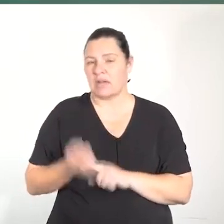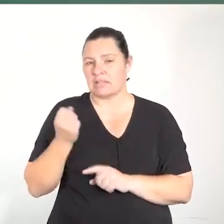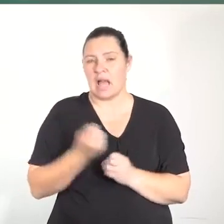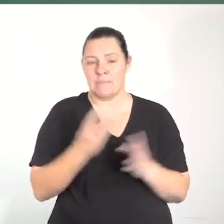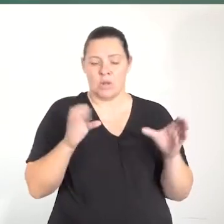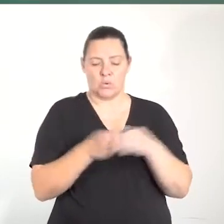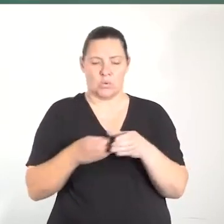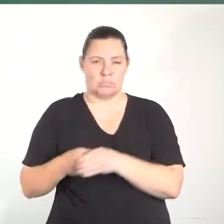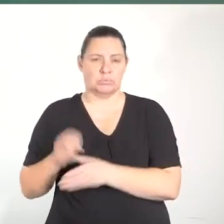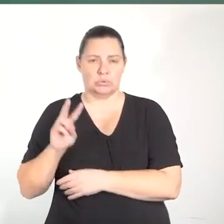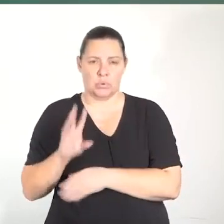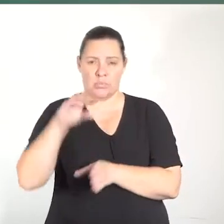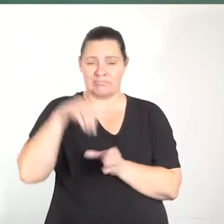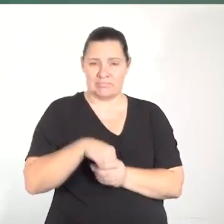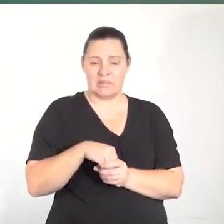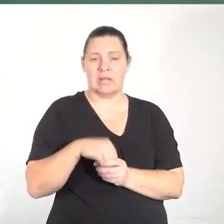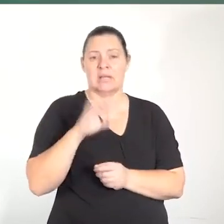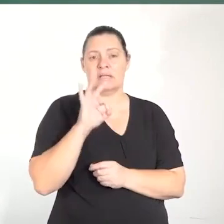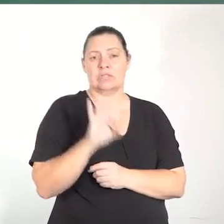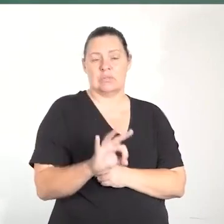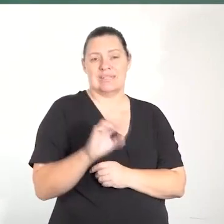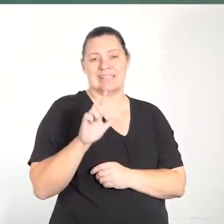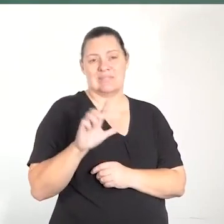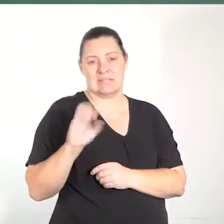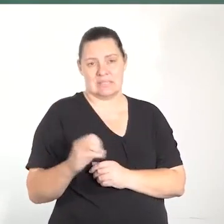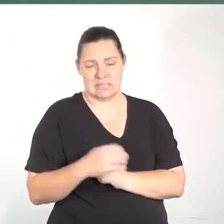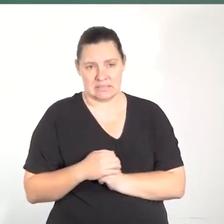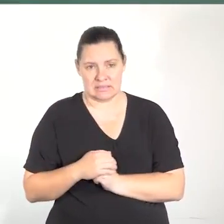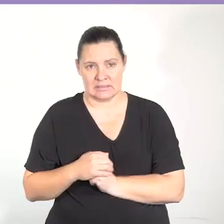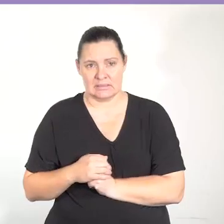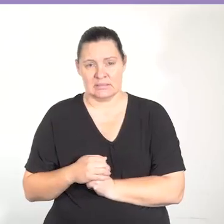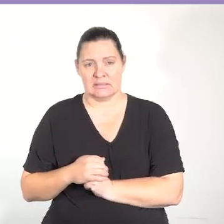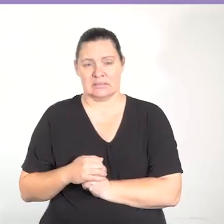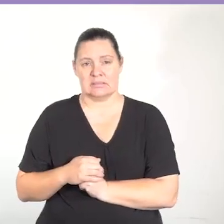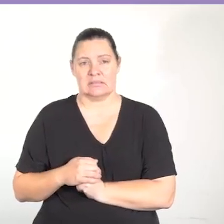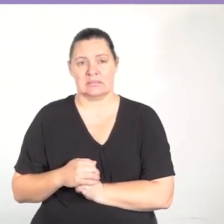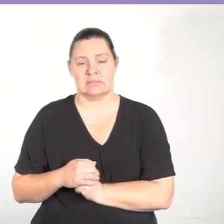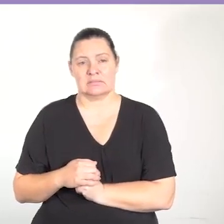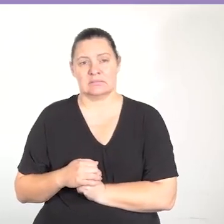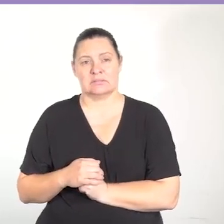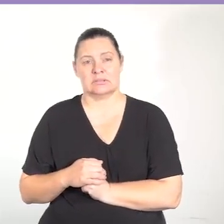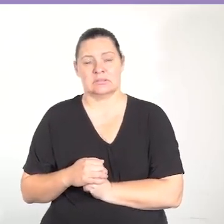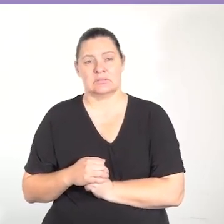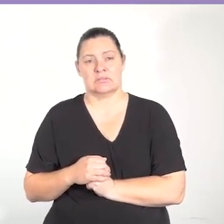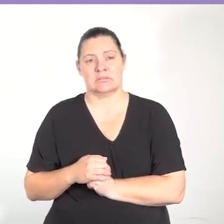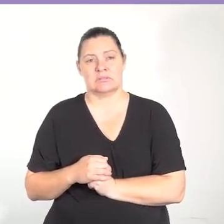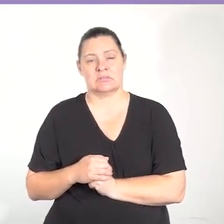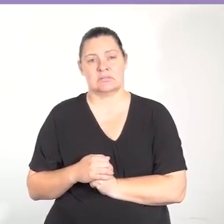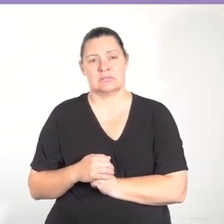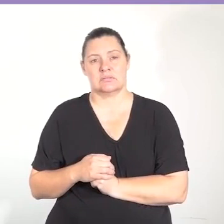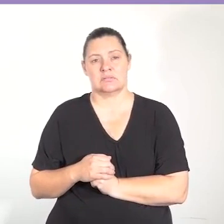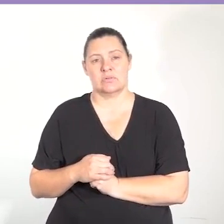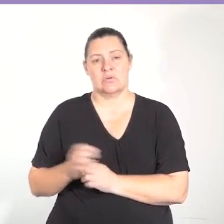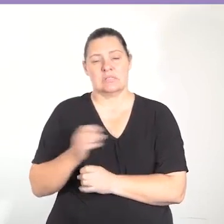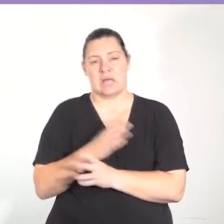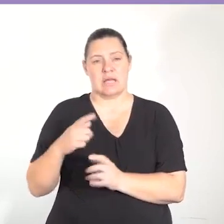how many groups of 2 are in 370. Now, when you think about it, let's start